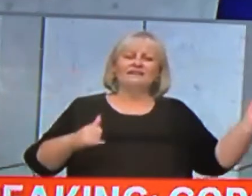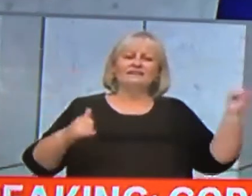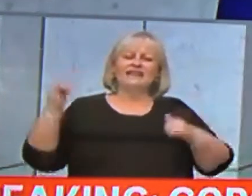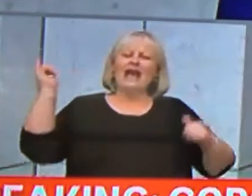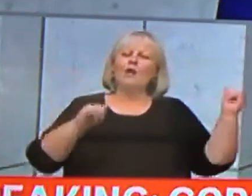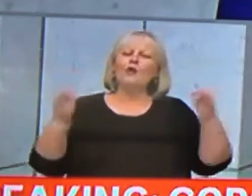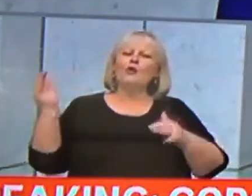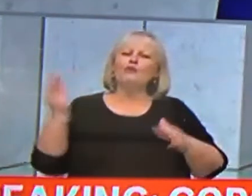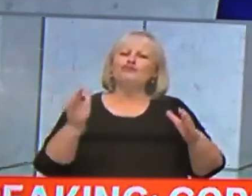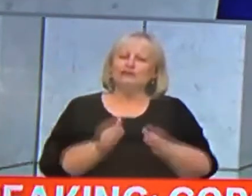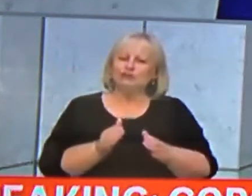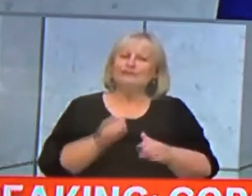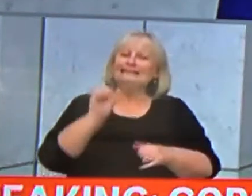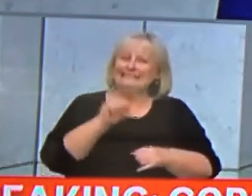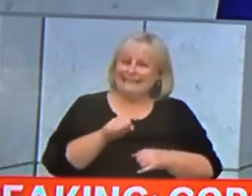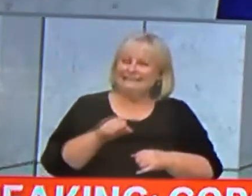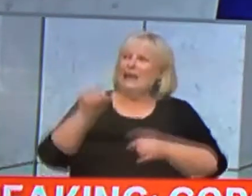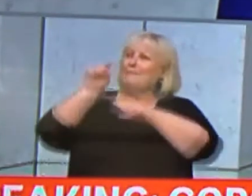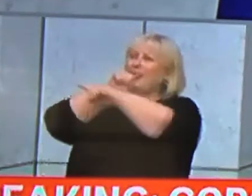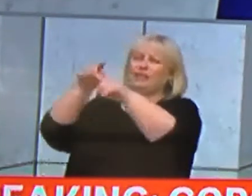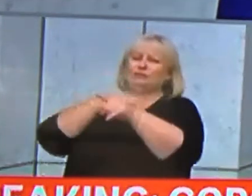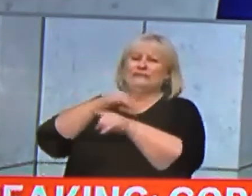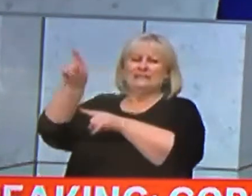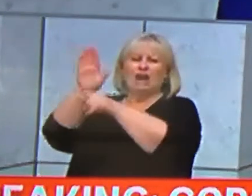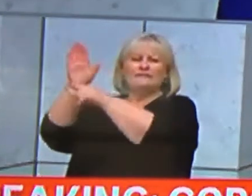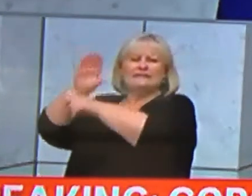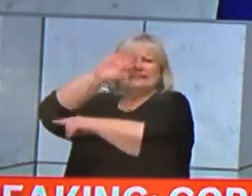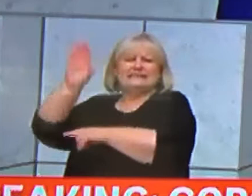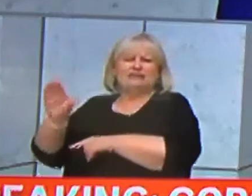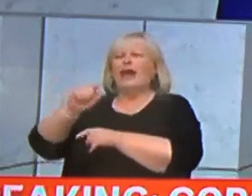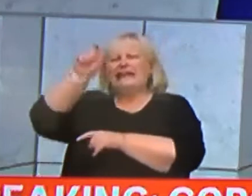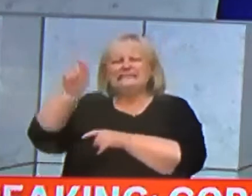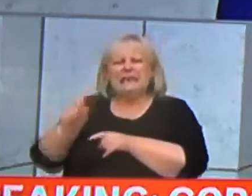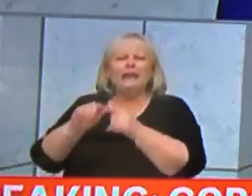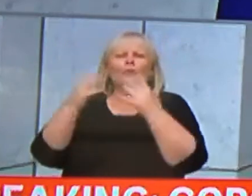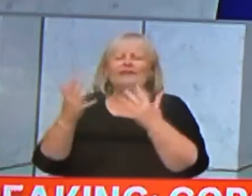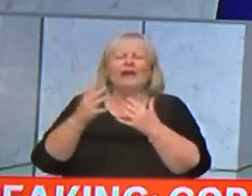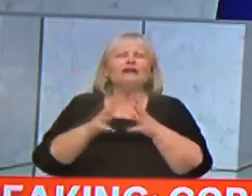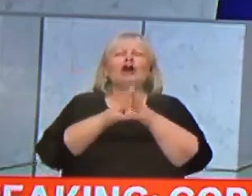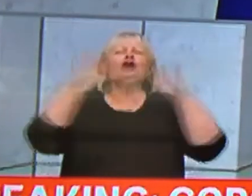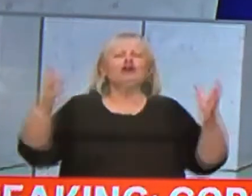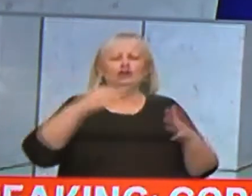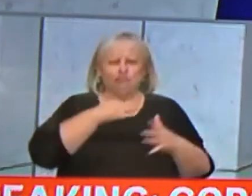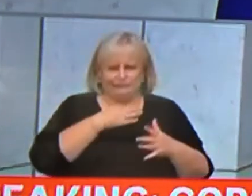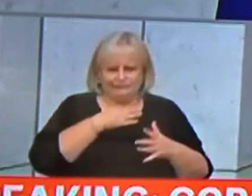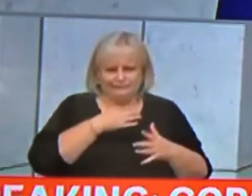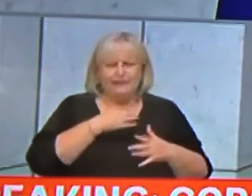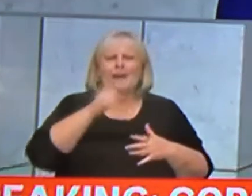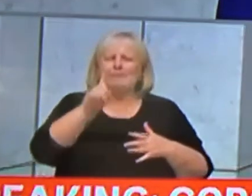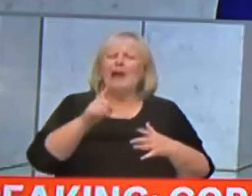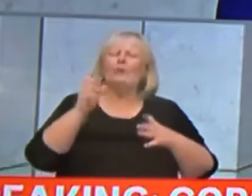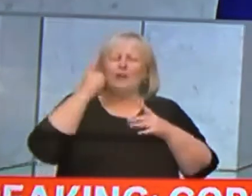those countries increase. This is a really important thing. But we are also worried about